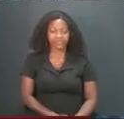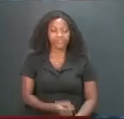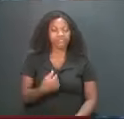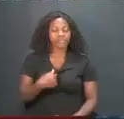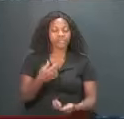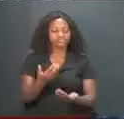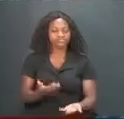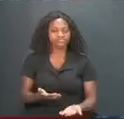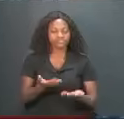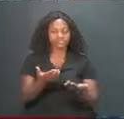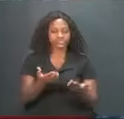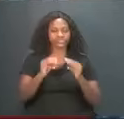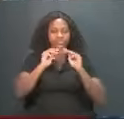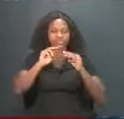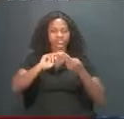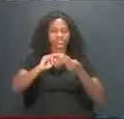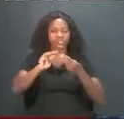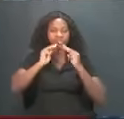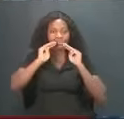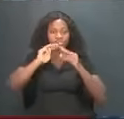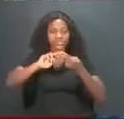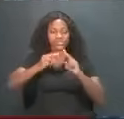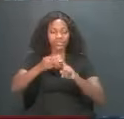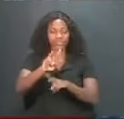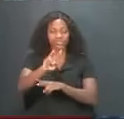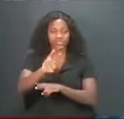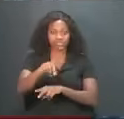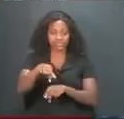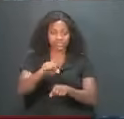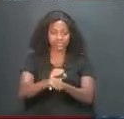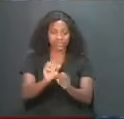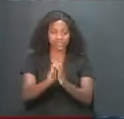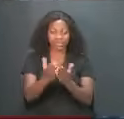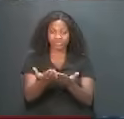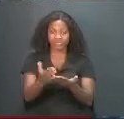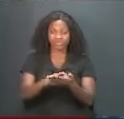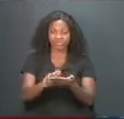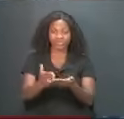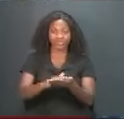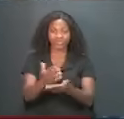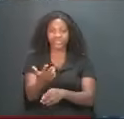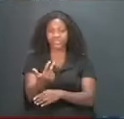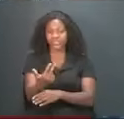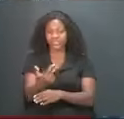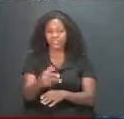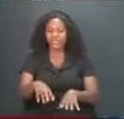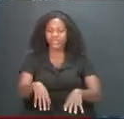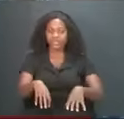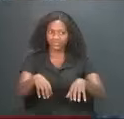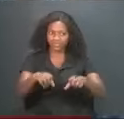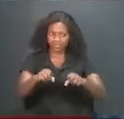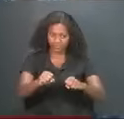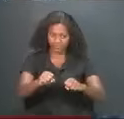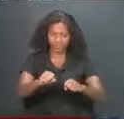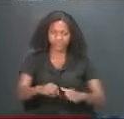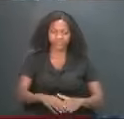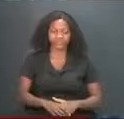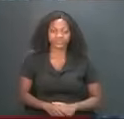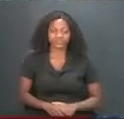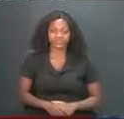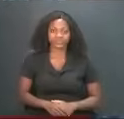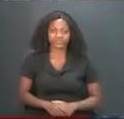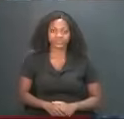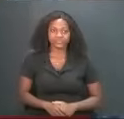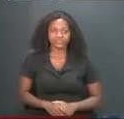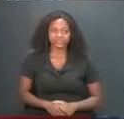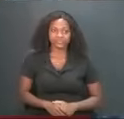motion number 26 on order paper 13 to be adopted by this House. And in so doing,